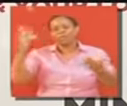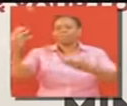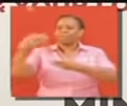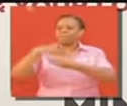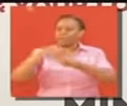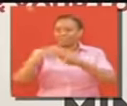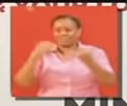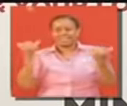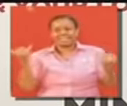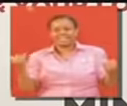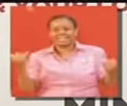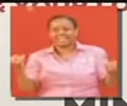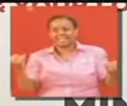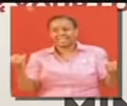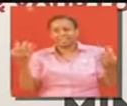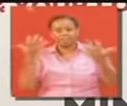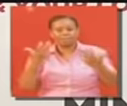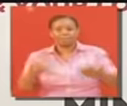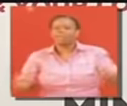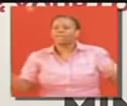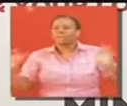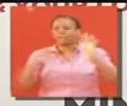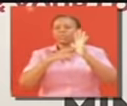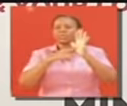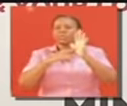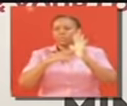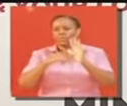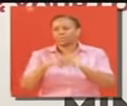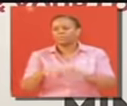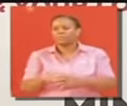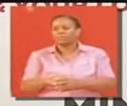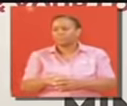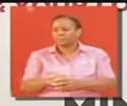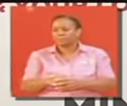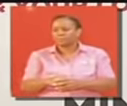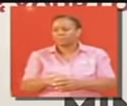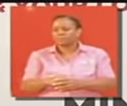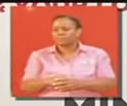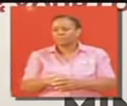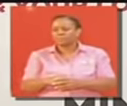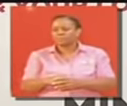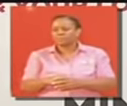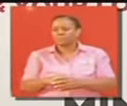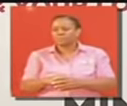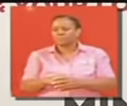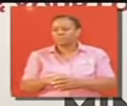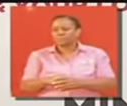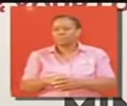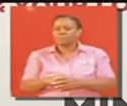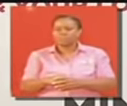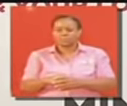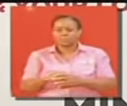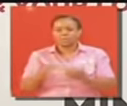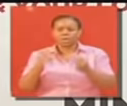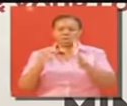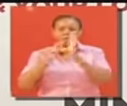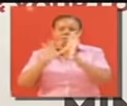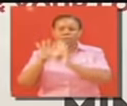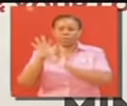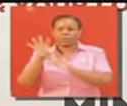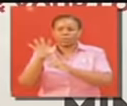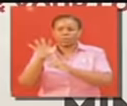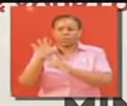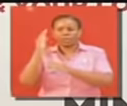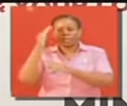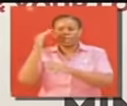we conclude with a video from Head Nurse Renee Solomon, one of the dedicated healthcare workers at Cora Hospital.